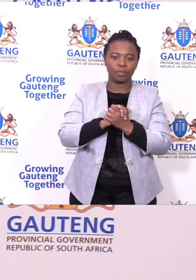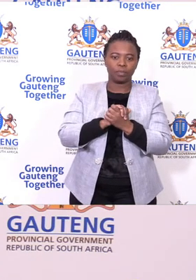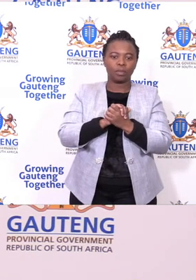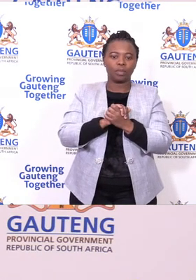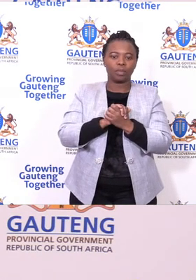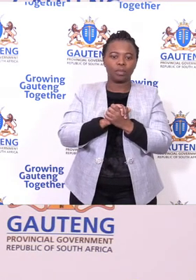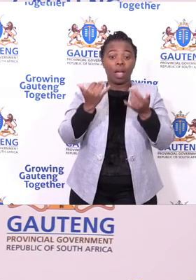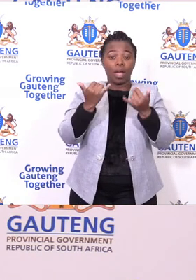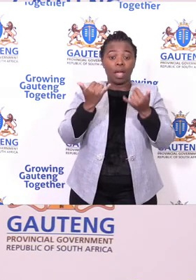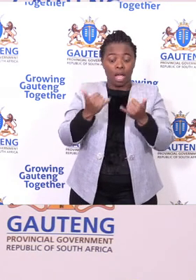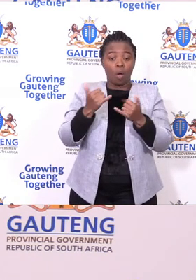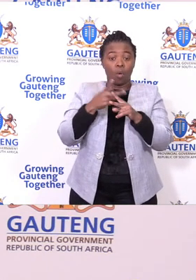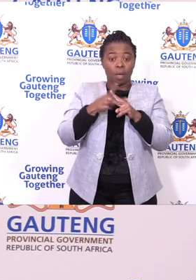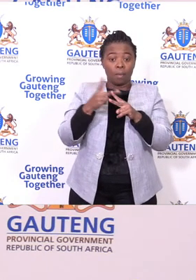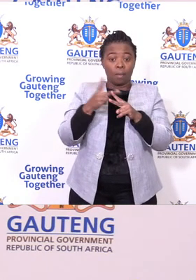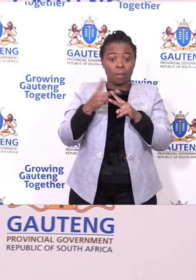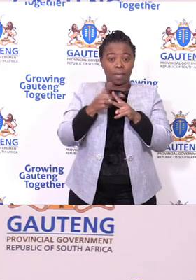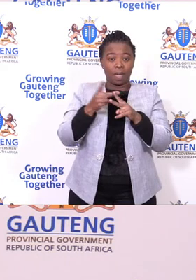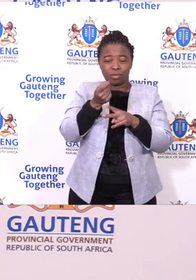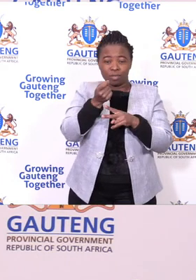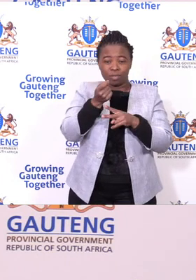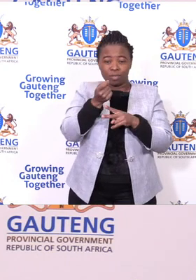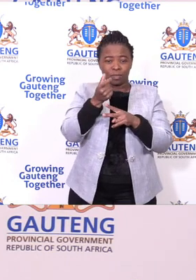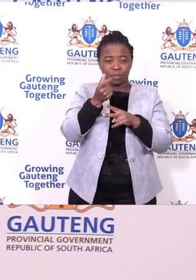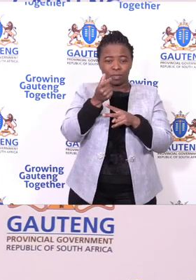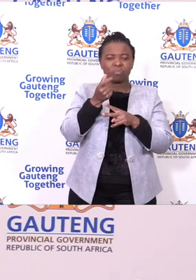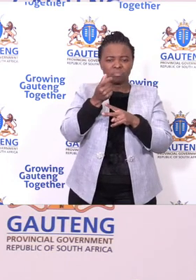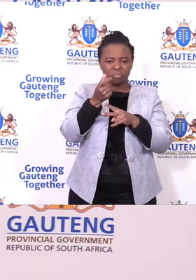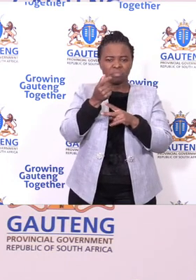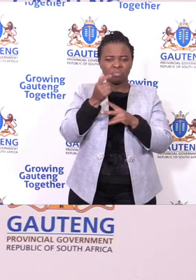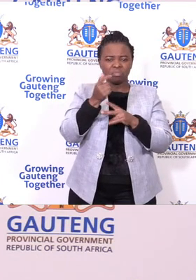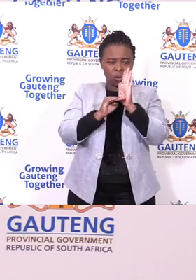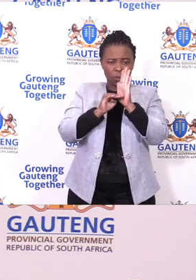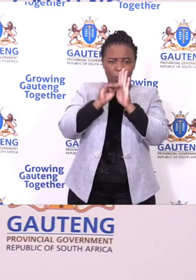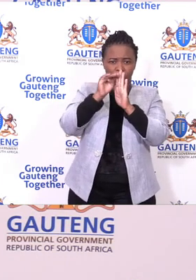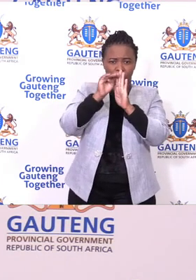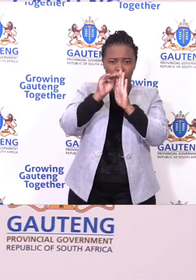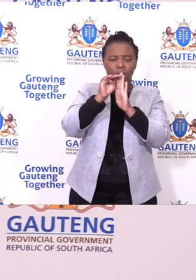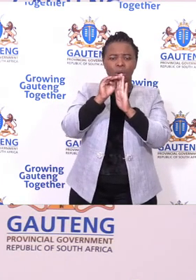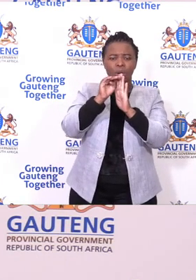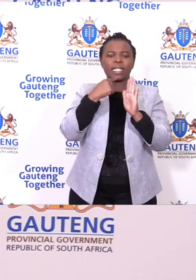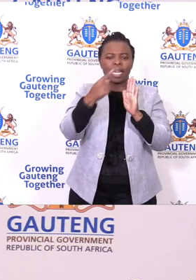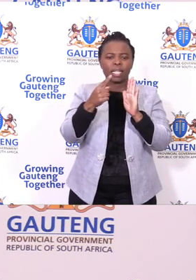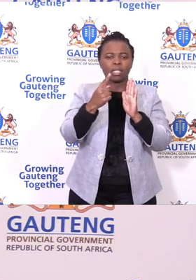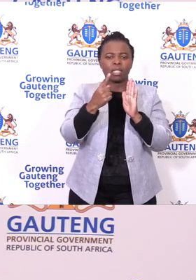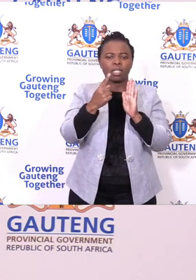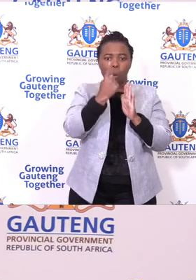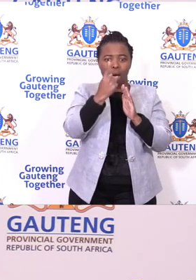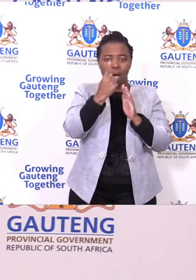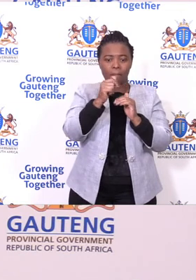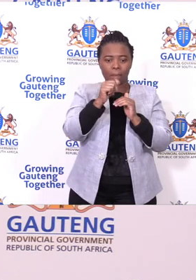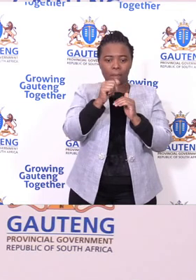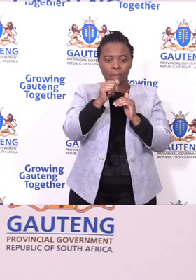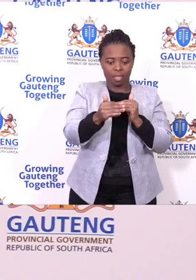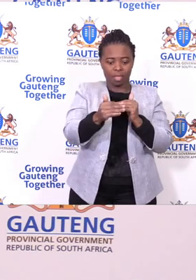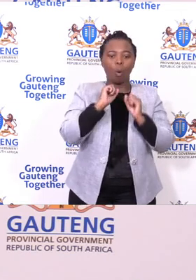Claude, towards the peak, which we do indicate that it will be a month from now, middle of August,